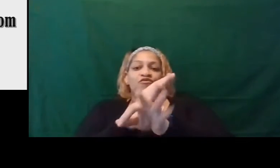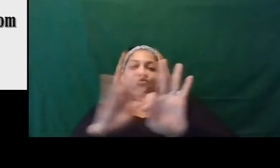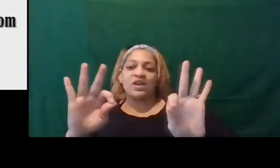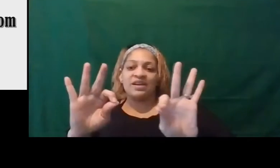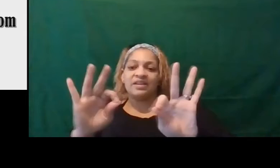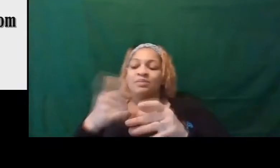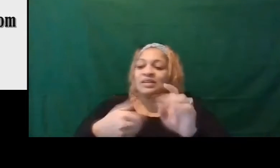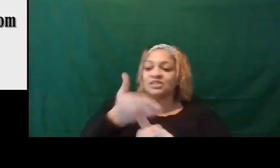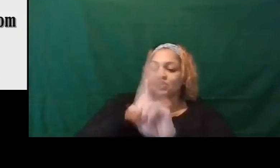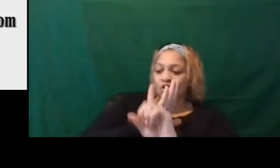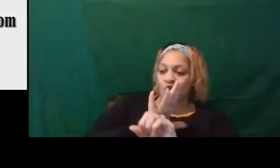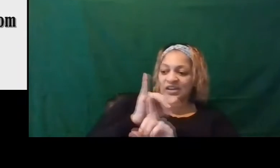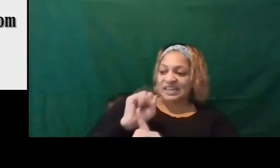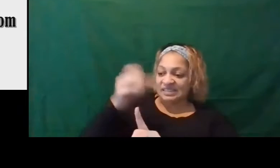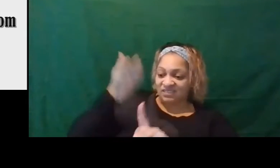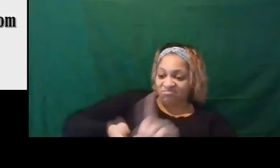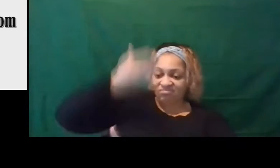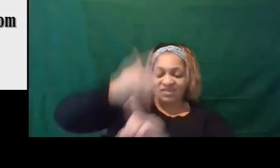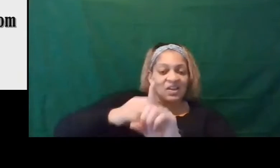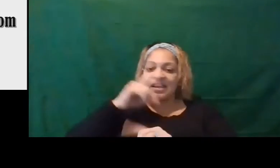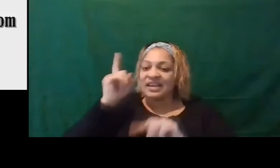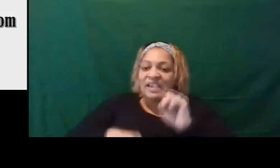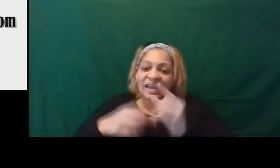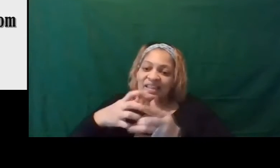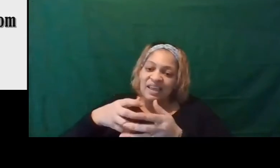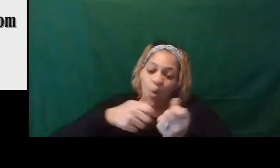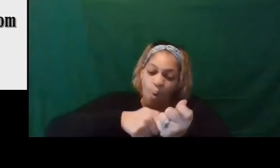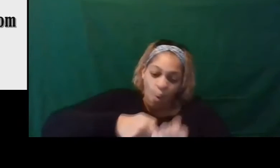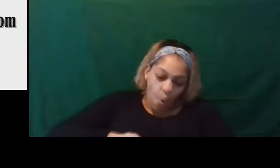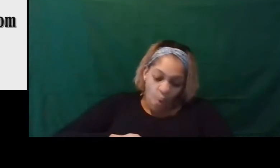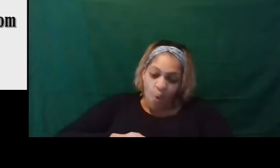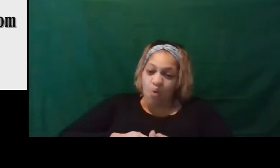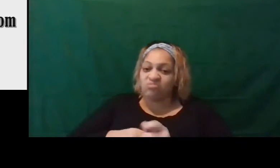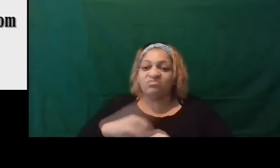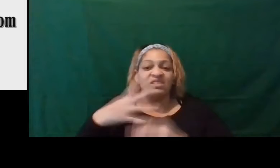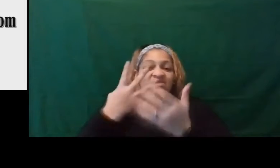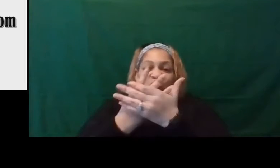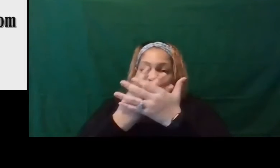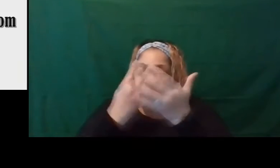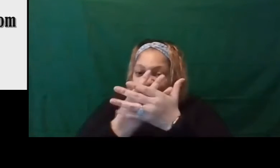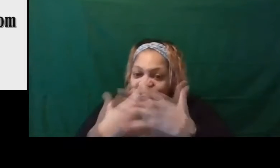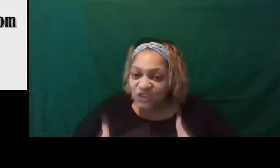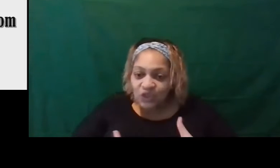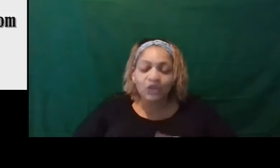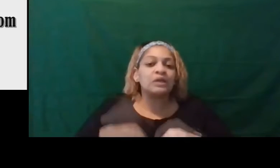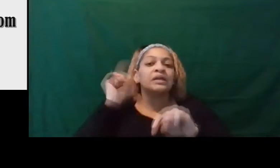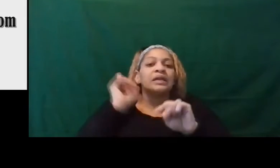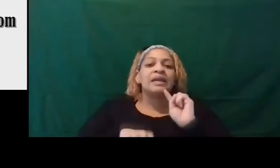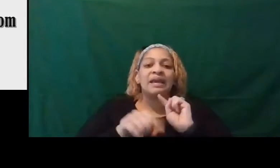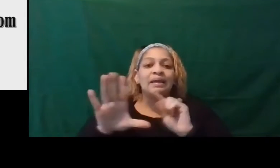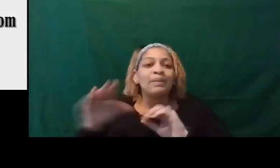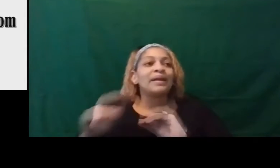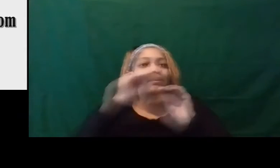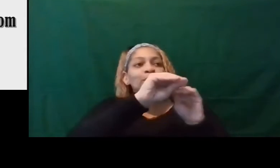which God is cannot be bound, cannot be prisoner, cannot be compartmentalized. So God